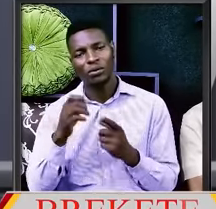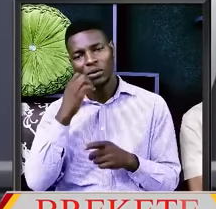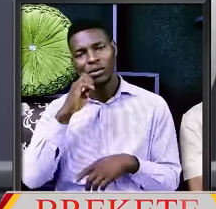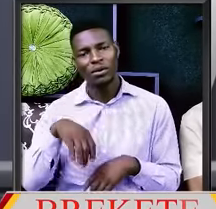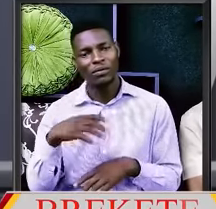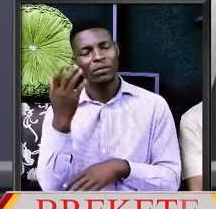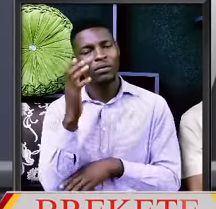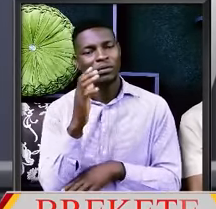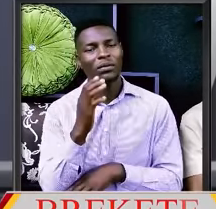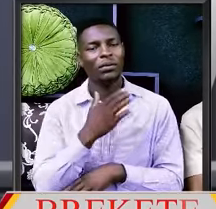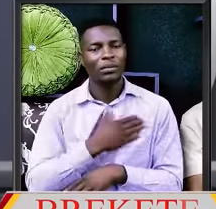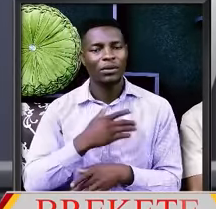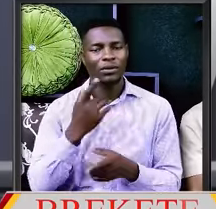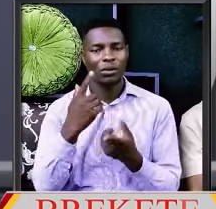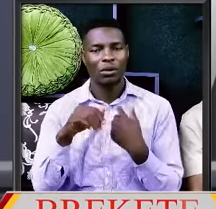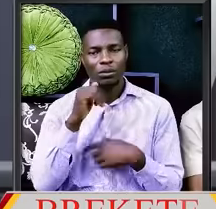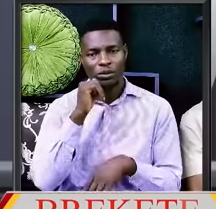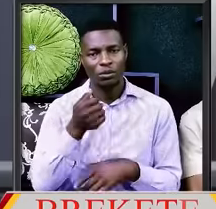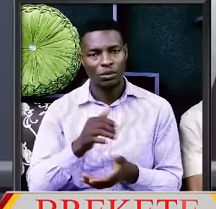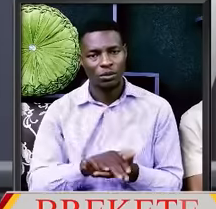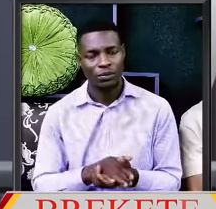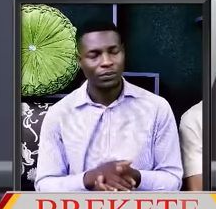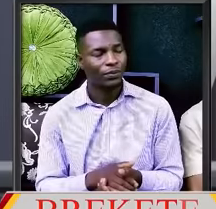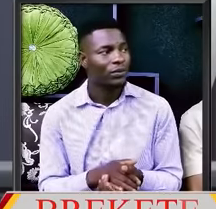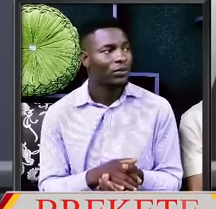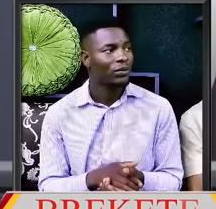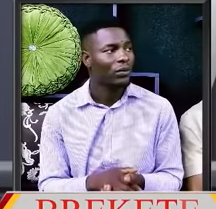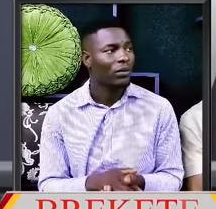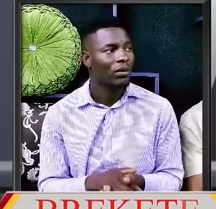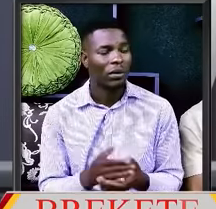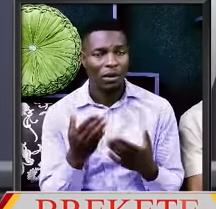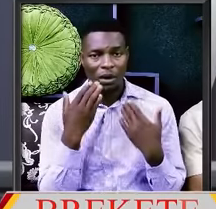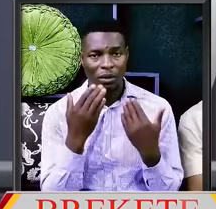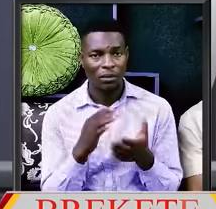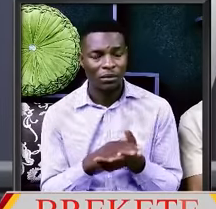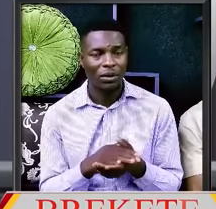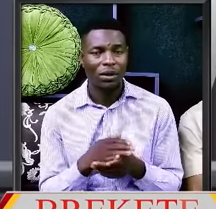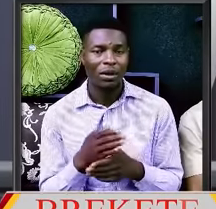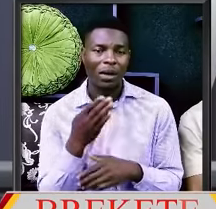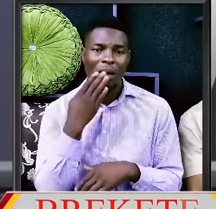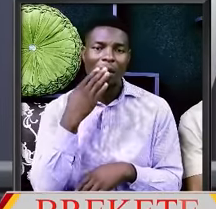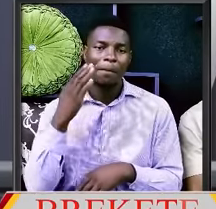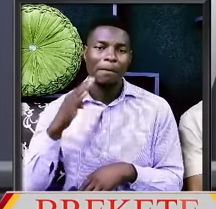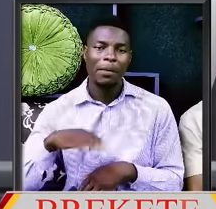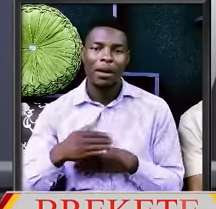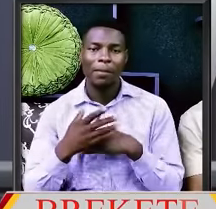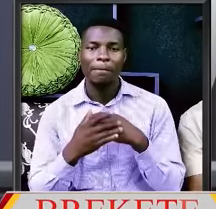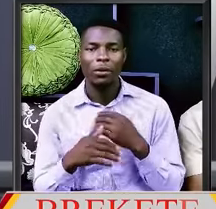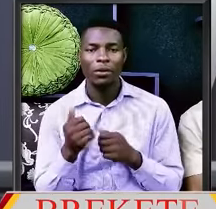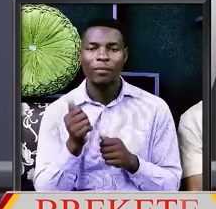You hear? So come tomorrow, I beg. Okay. Thank you. Thank you. Bad blood everywhere.